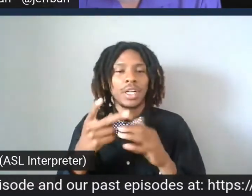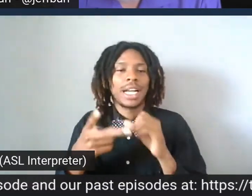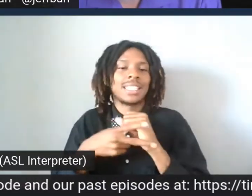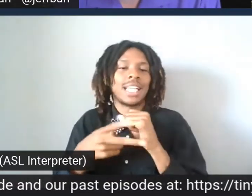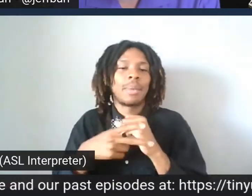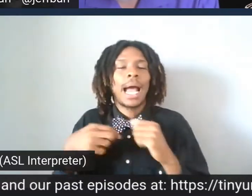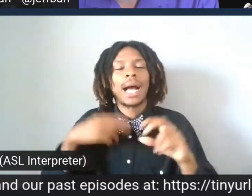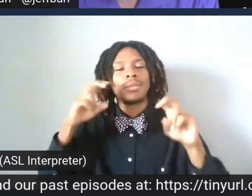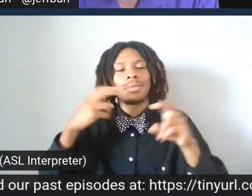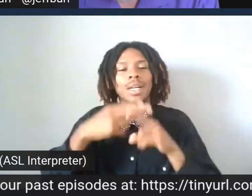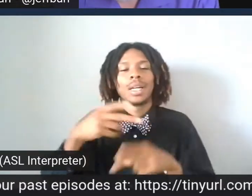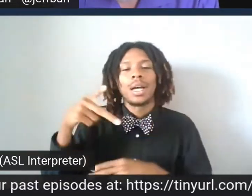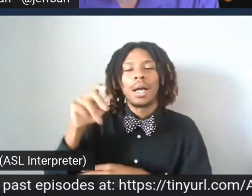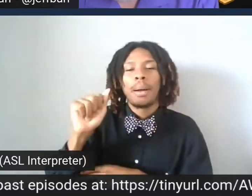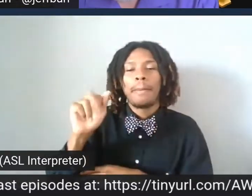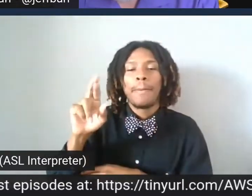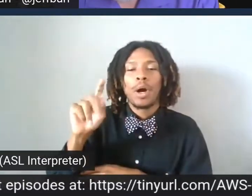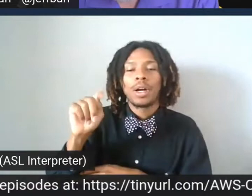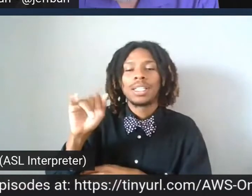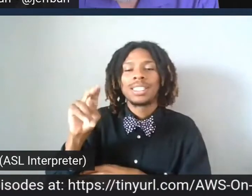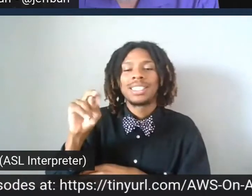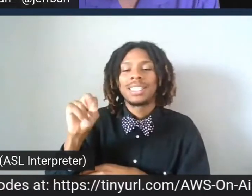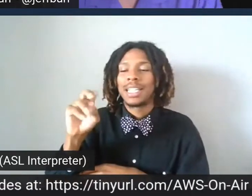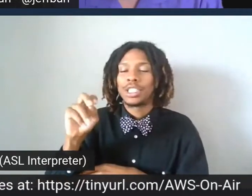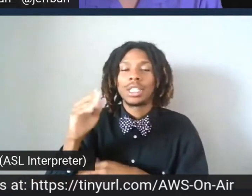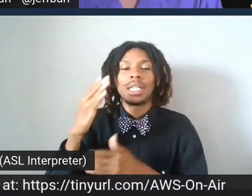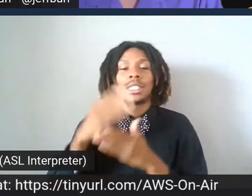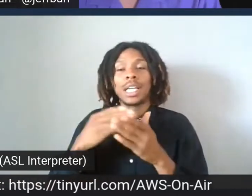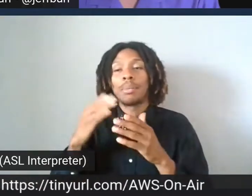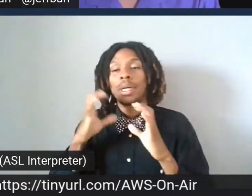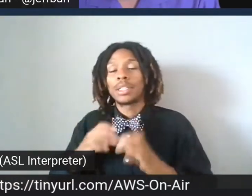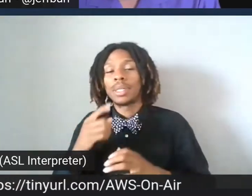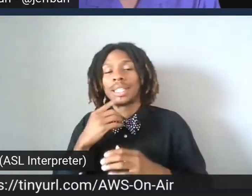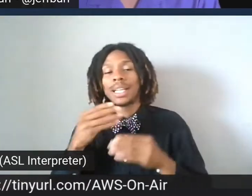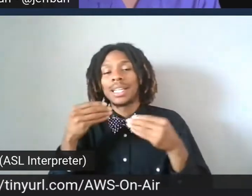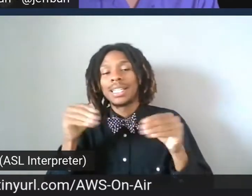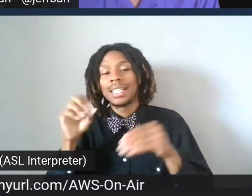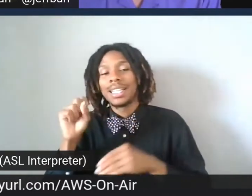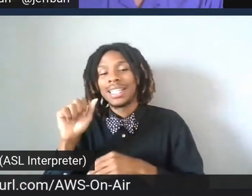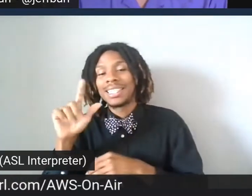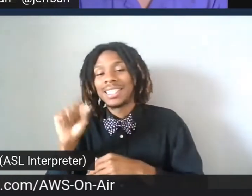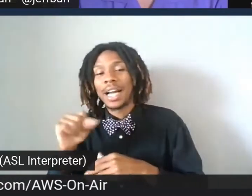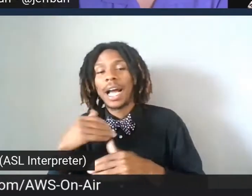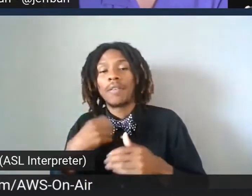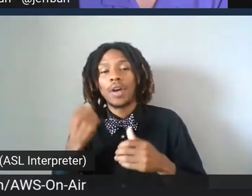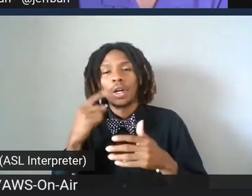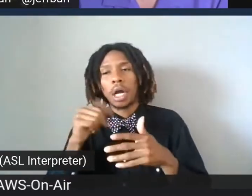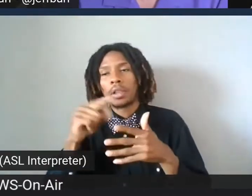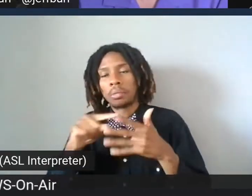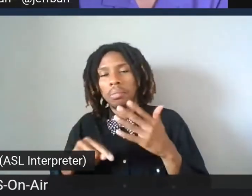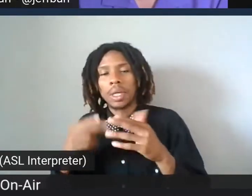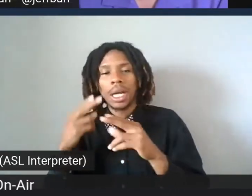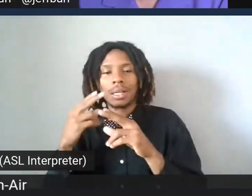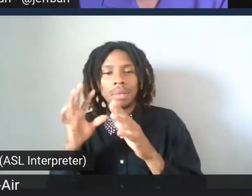but customers might call it, cells, and there are various other terminologies that I've heard.